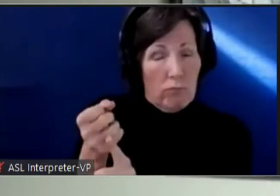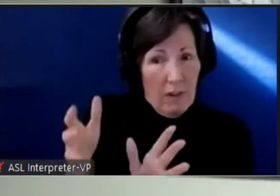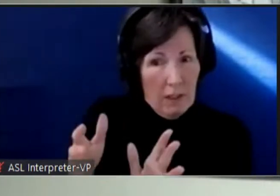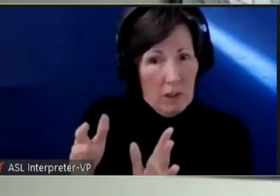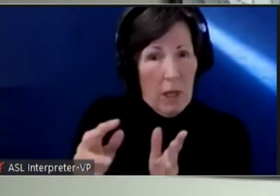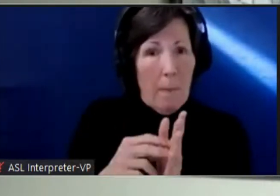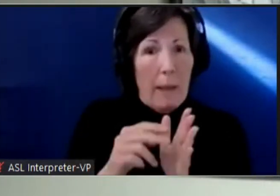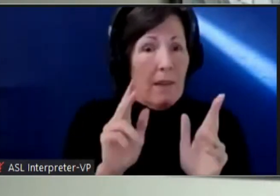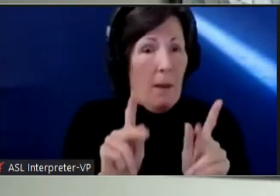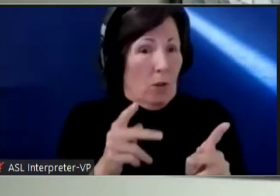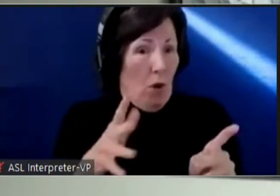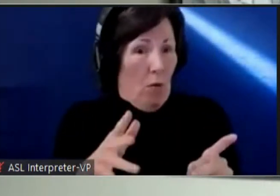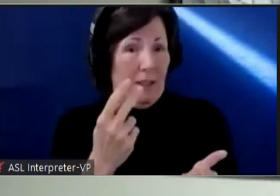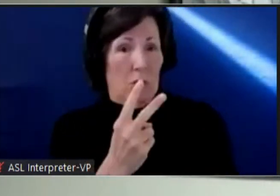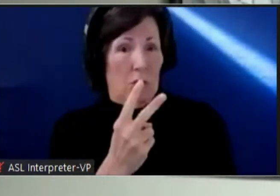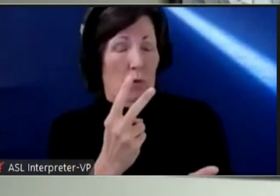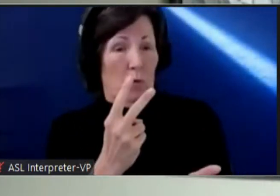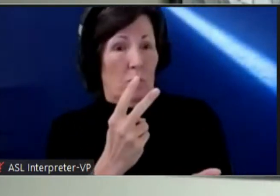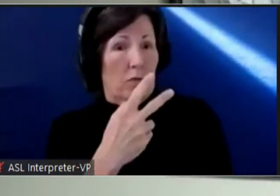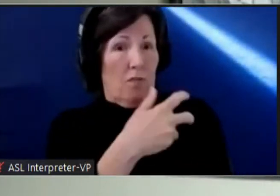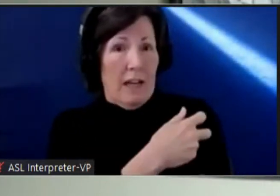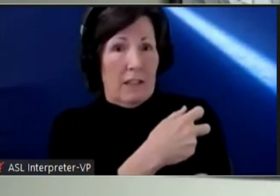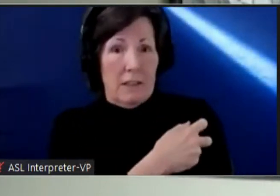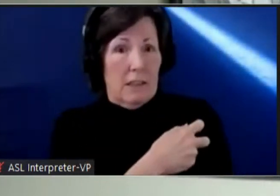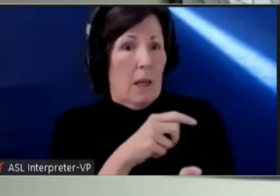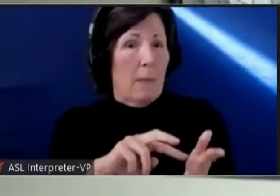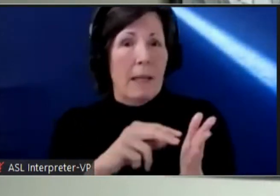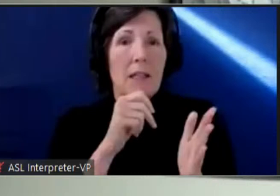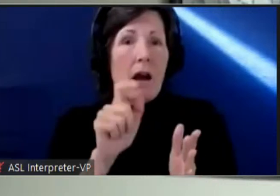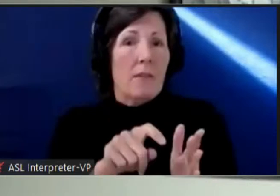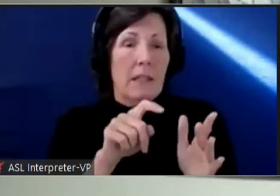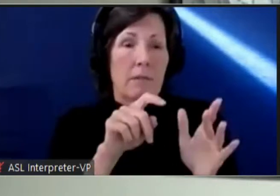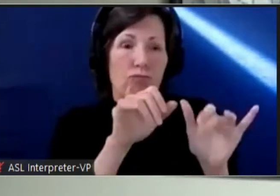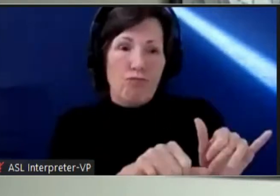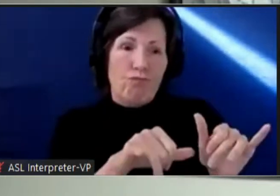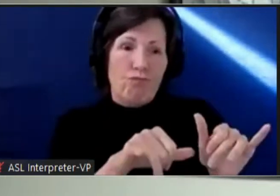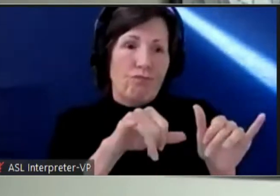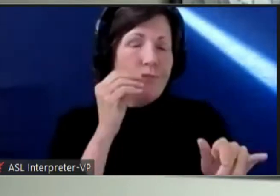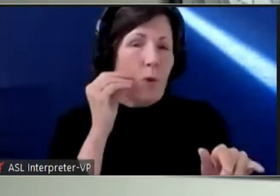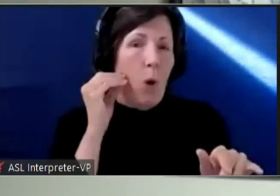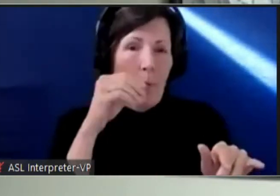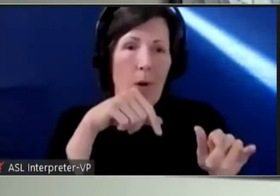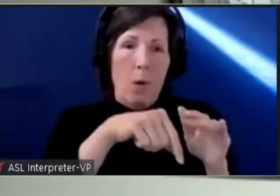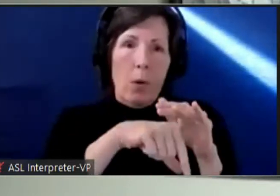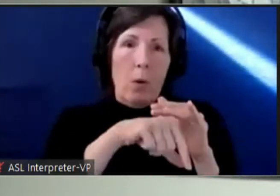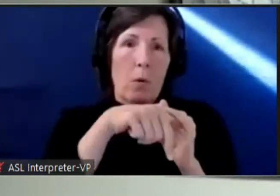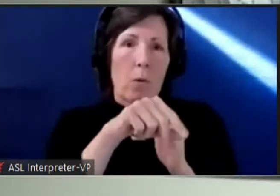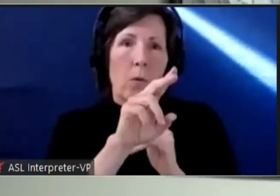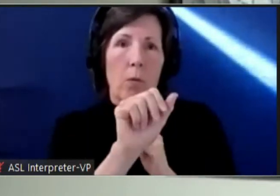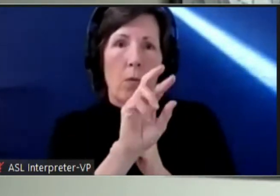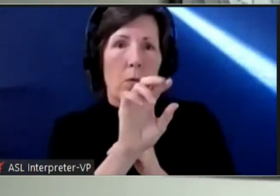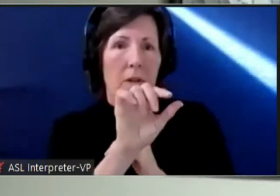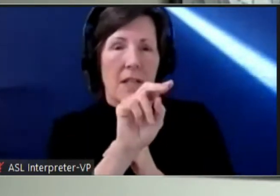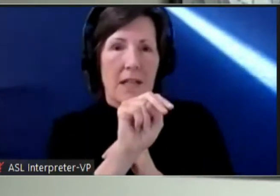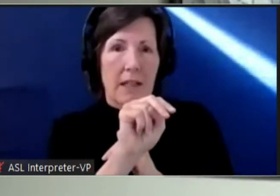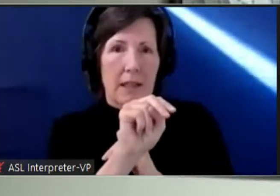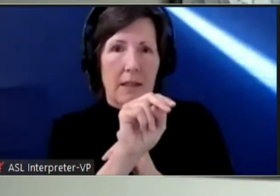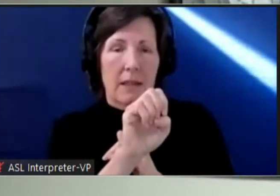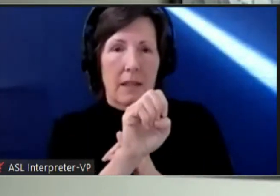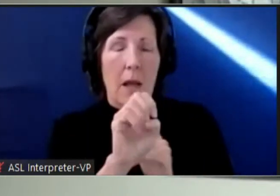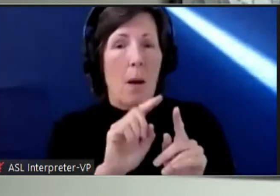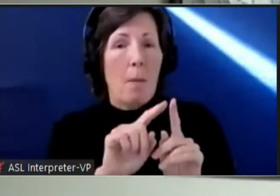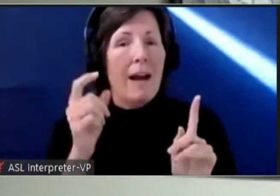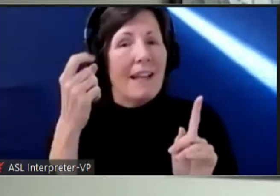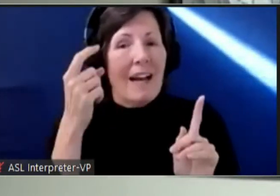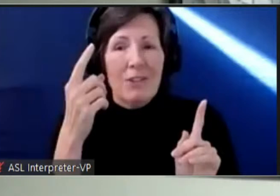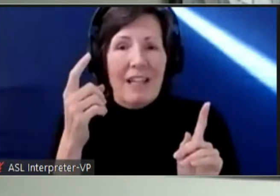to quarantine, but that only lasts for 3 months, because again, the vaccines have not been around long enough for